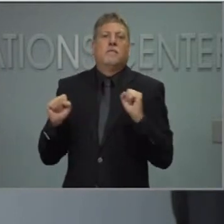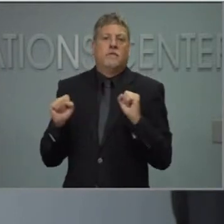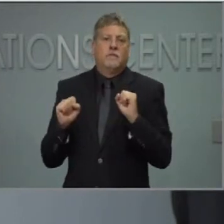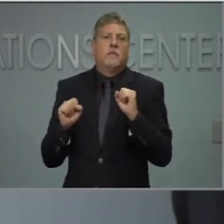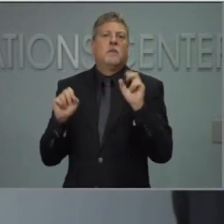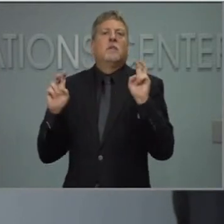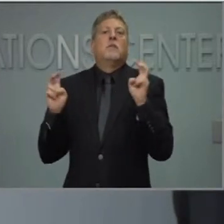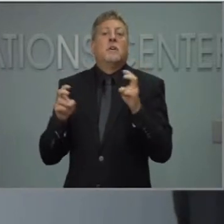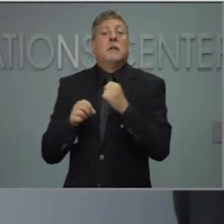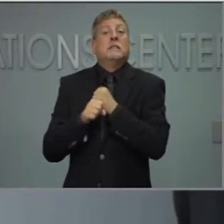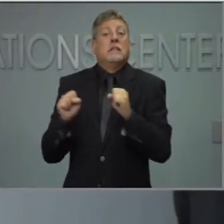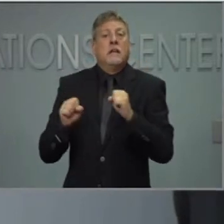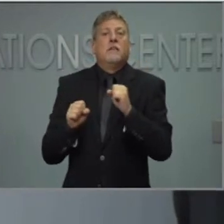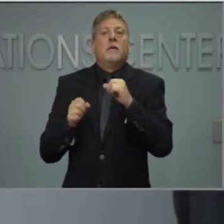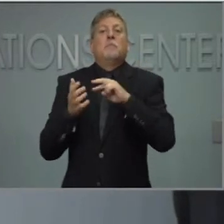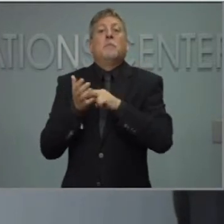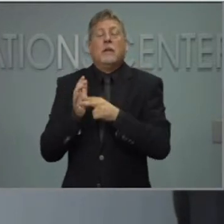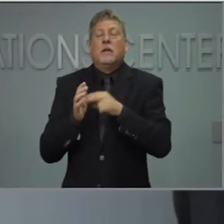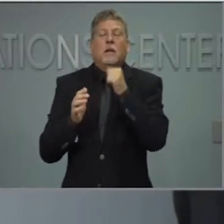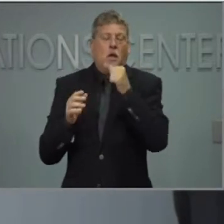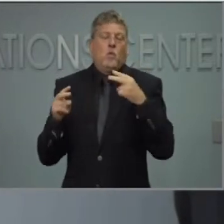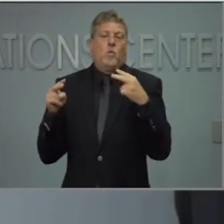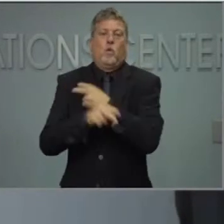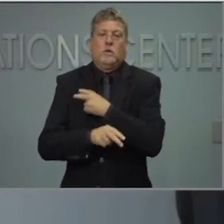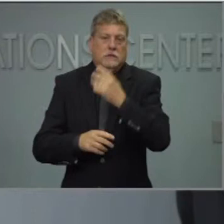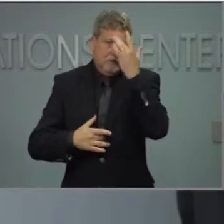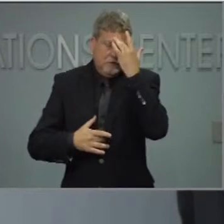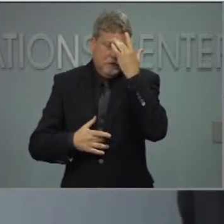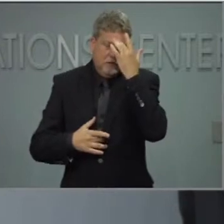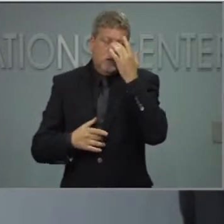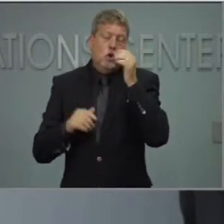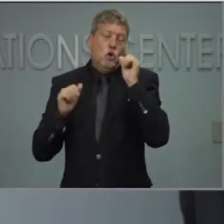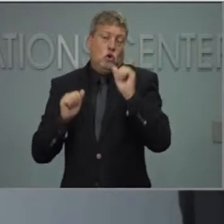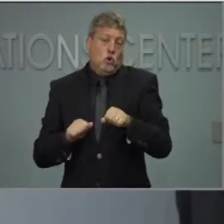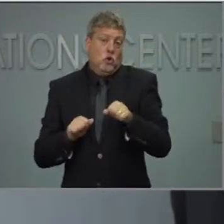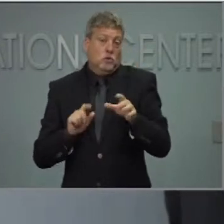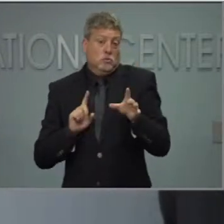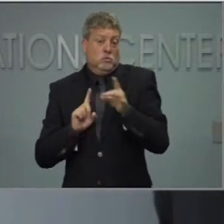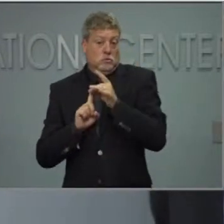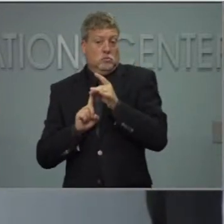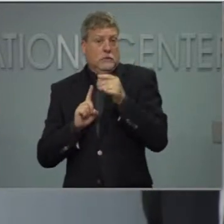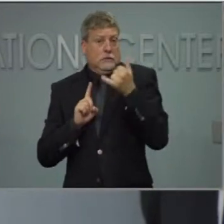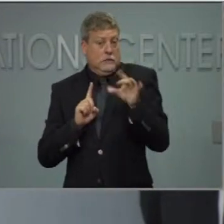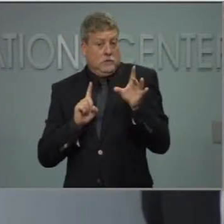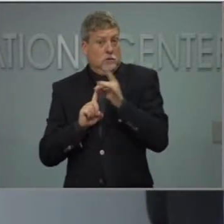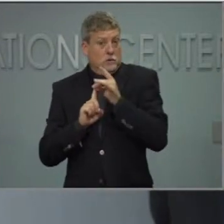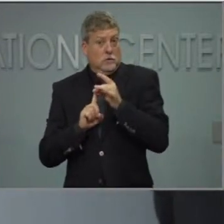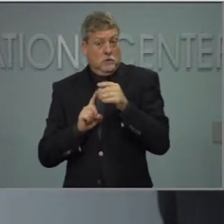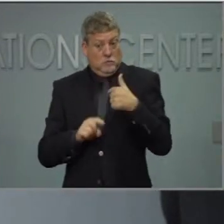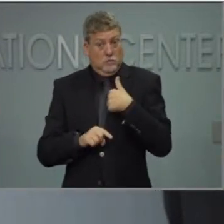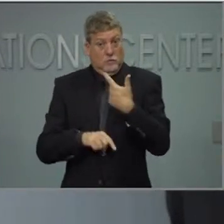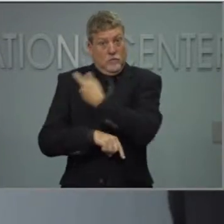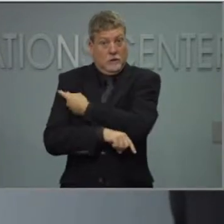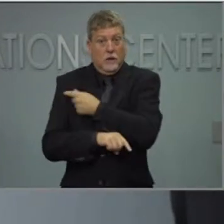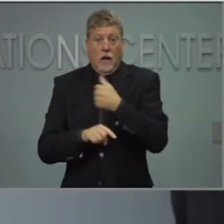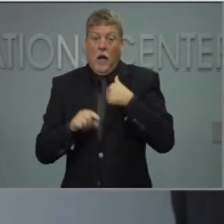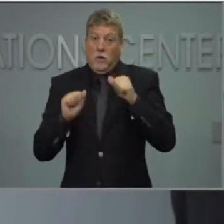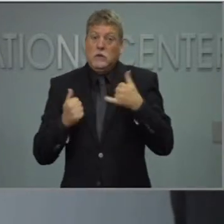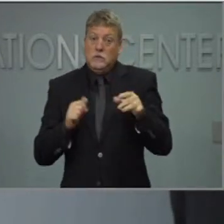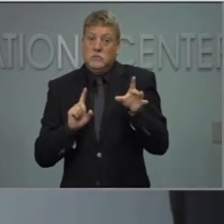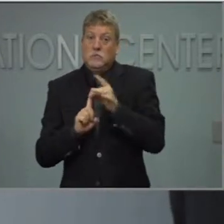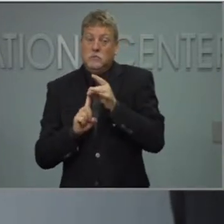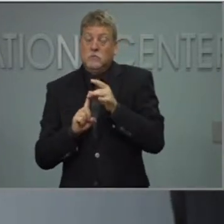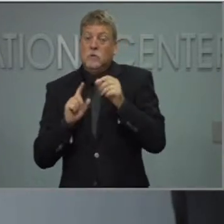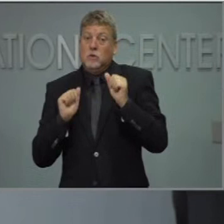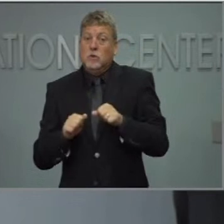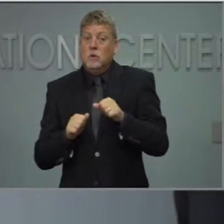So that's great. But what we are seeing is that it is still possible for you to get COVID even if you've been vaccinated. It is much